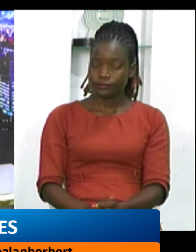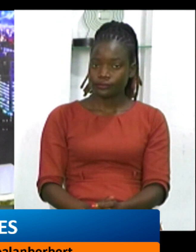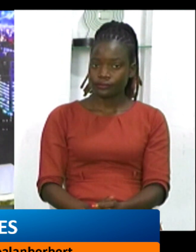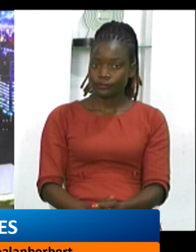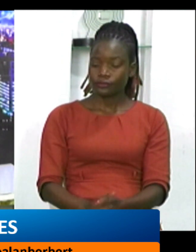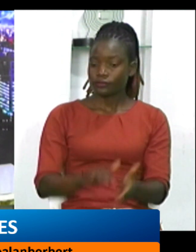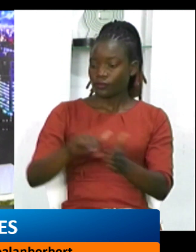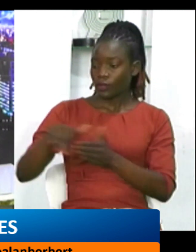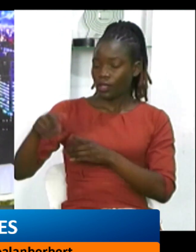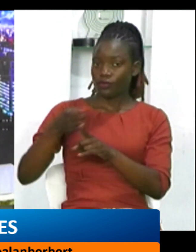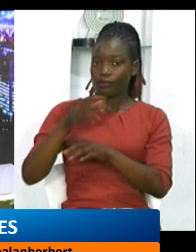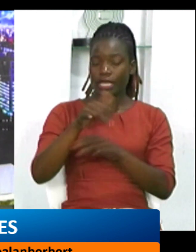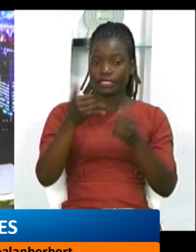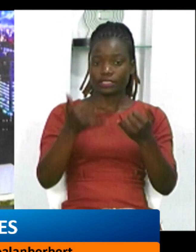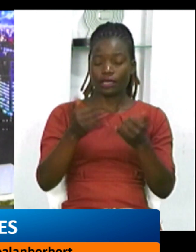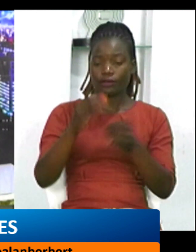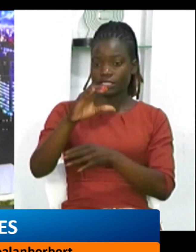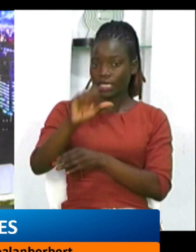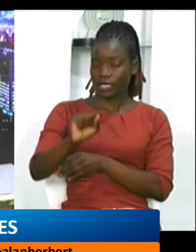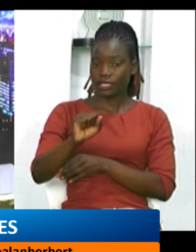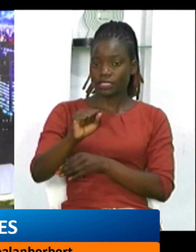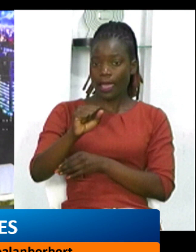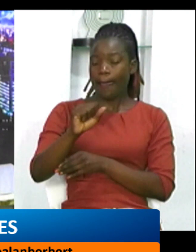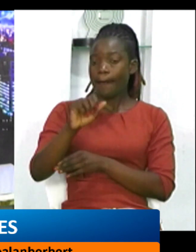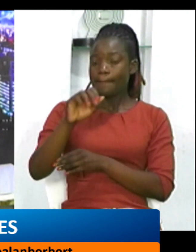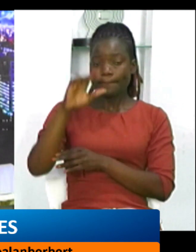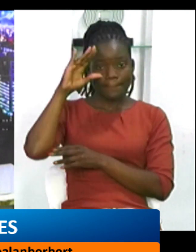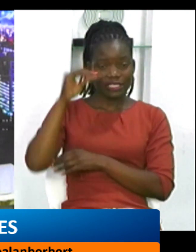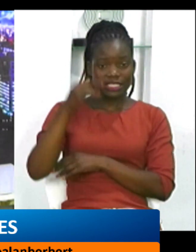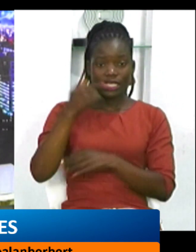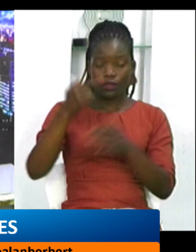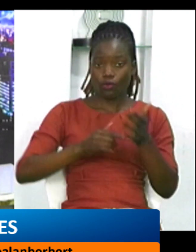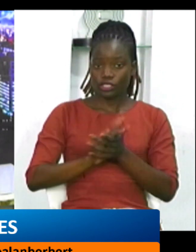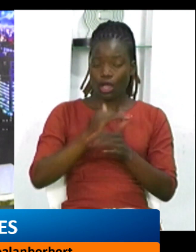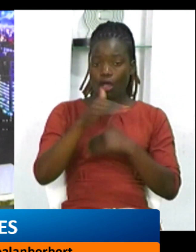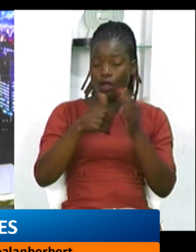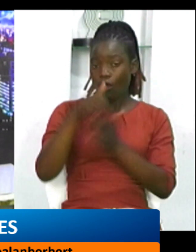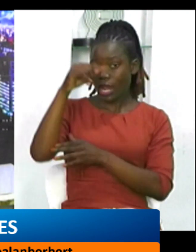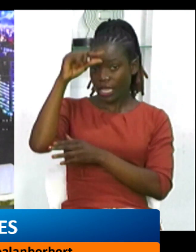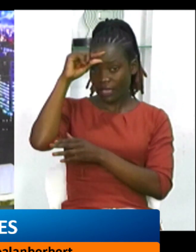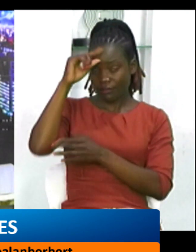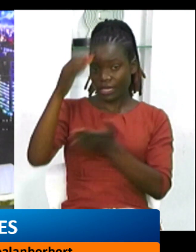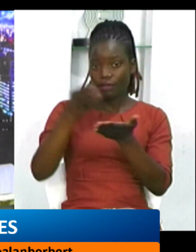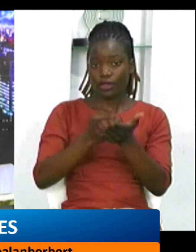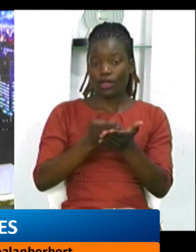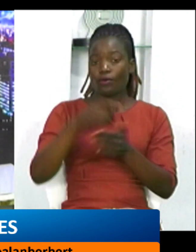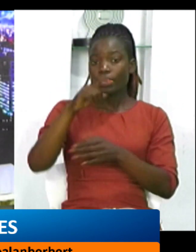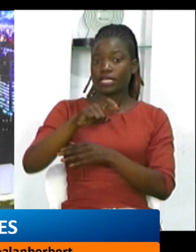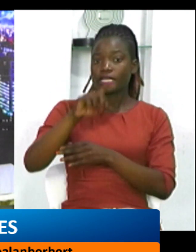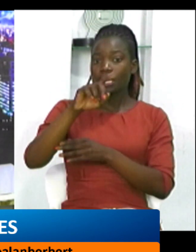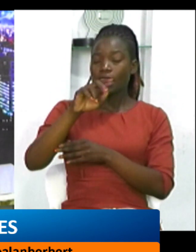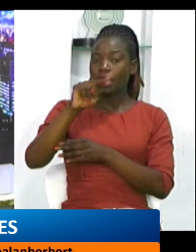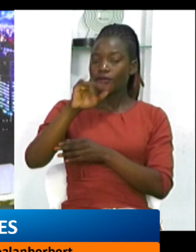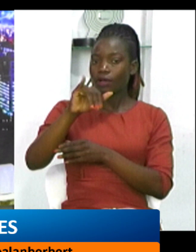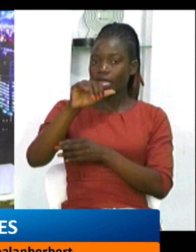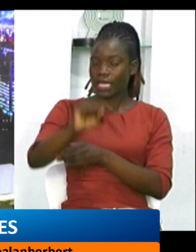And away from that to CS Moses Kuria says all government employees will now need a National Youth Service Clearance